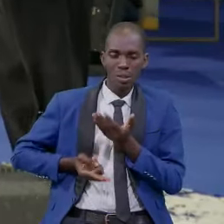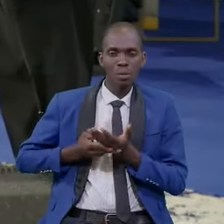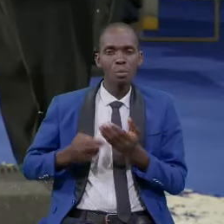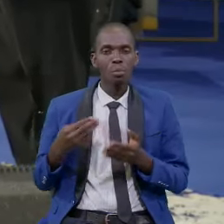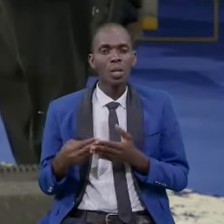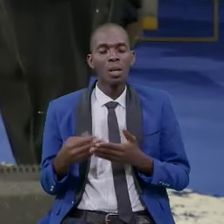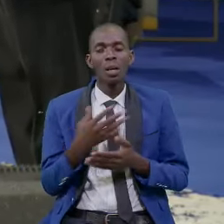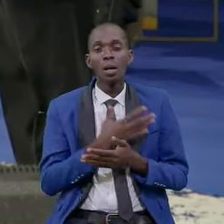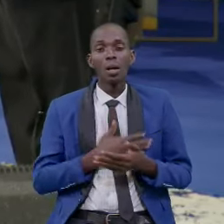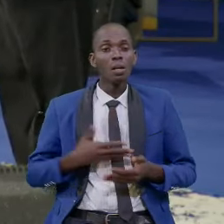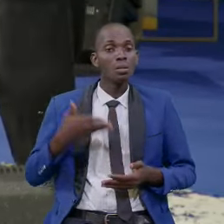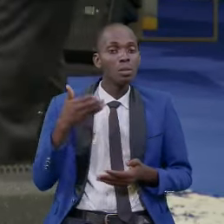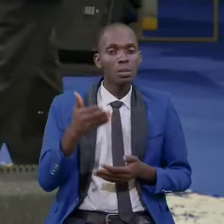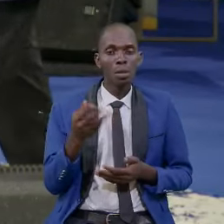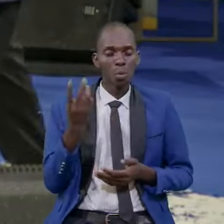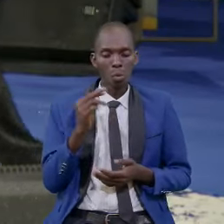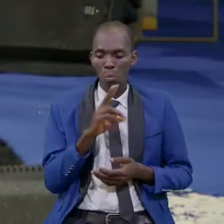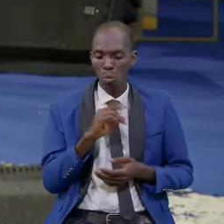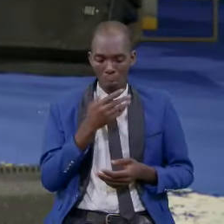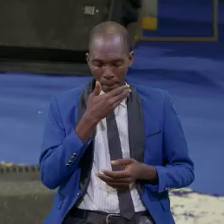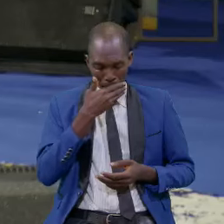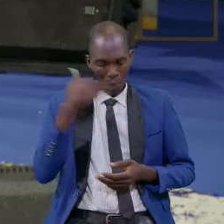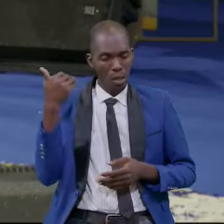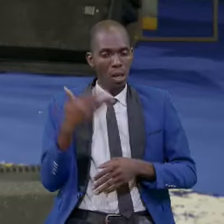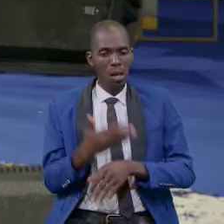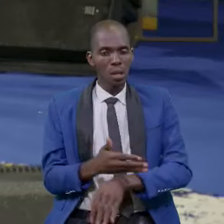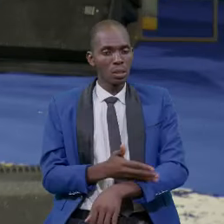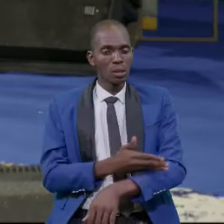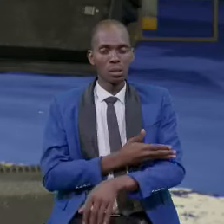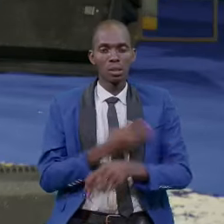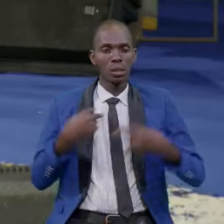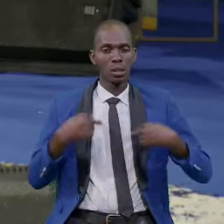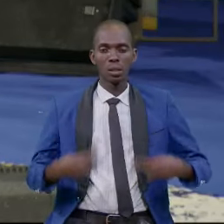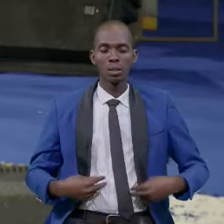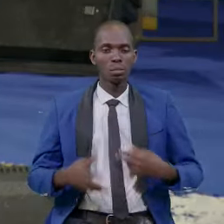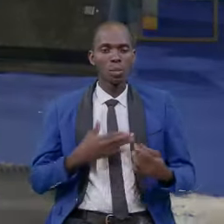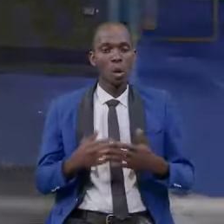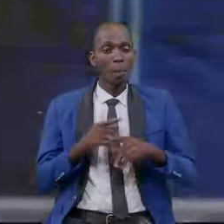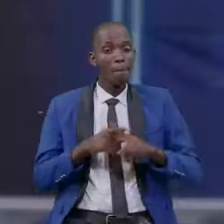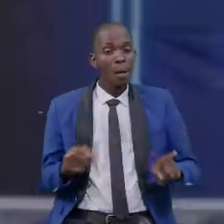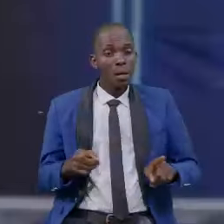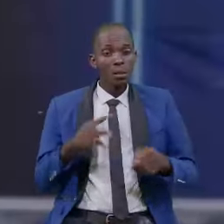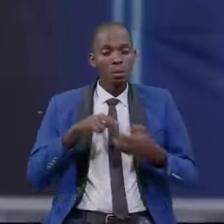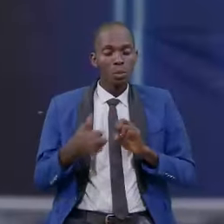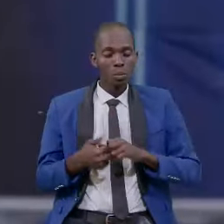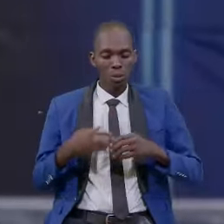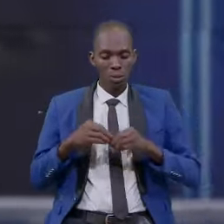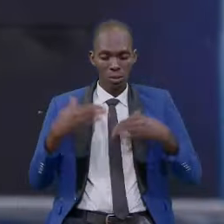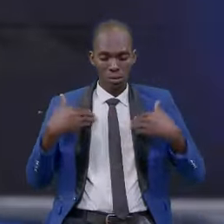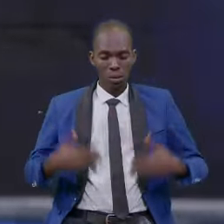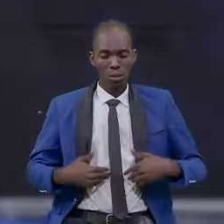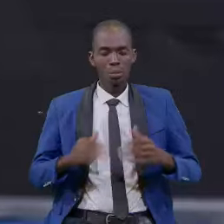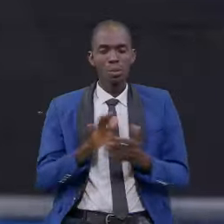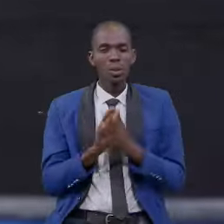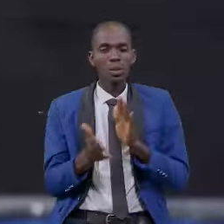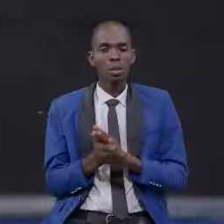nothing bettered, but rather grew worse. For those 12 years, she had gone